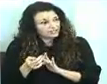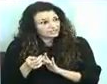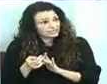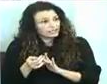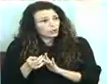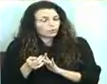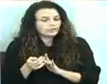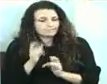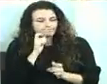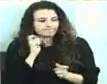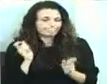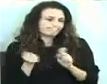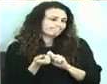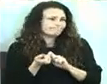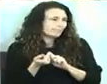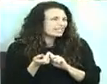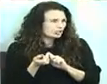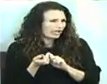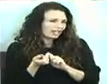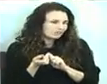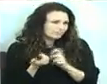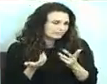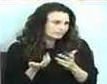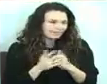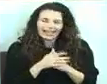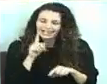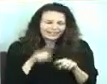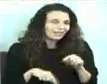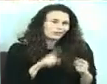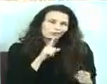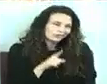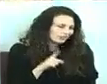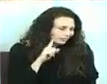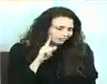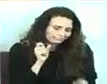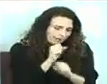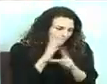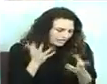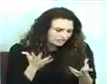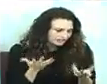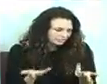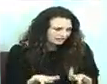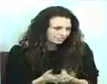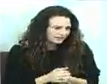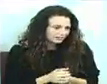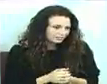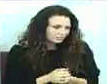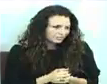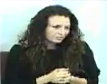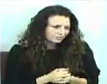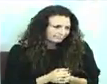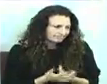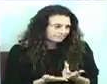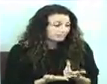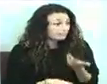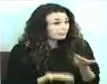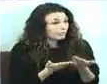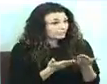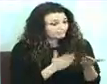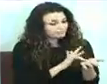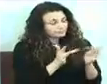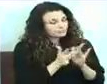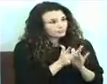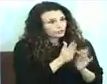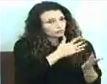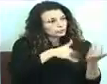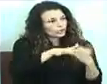betrayed. Now, I can only imagine that Jesus was not only surrounded by his apostles, his